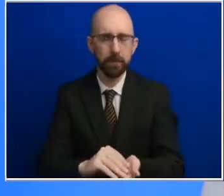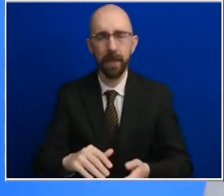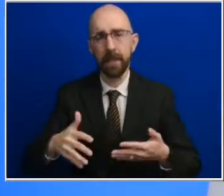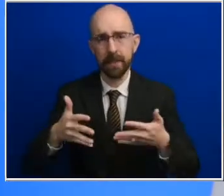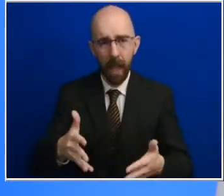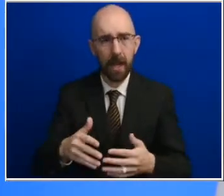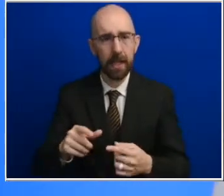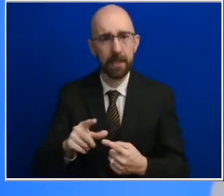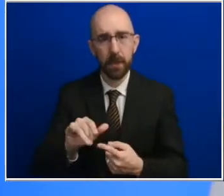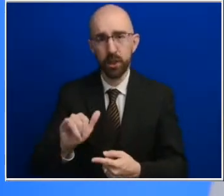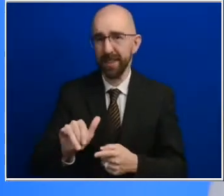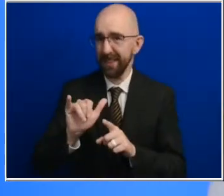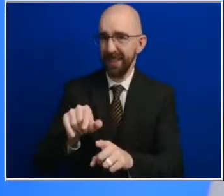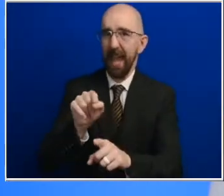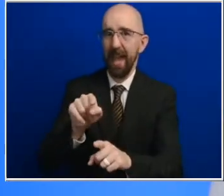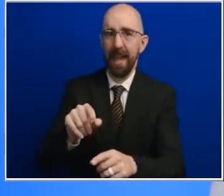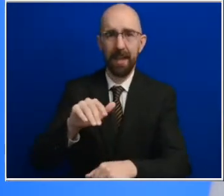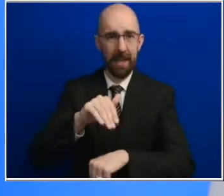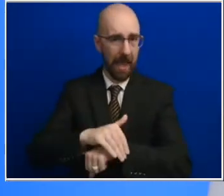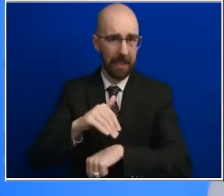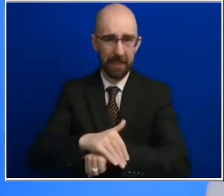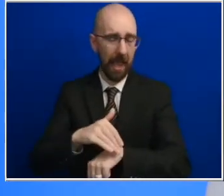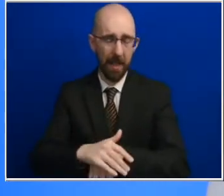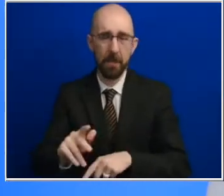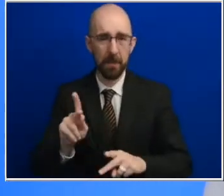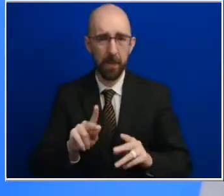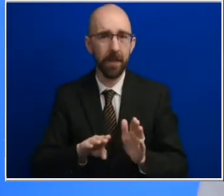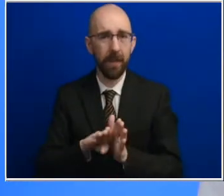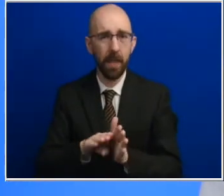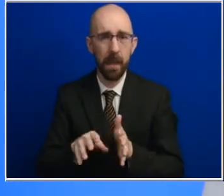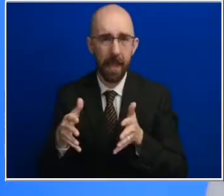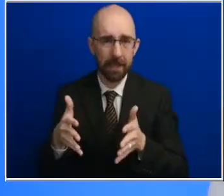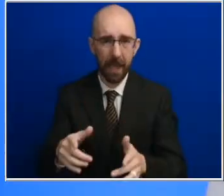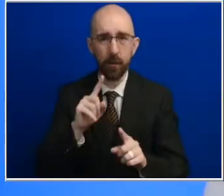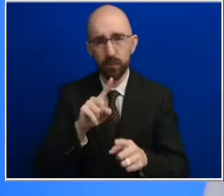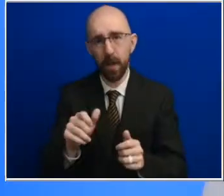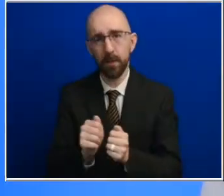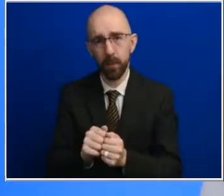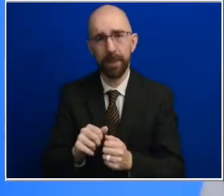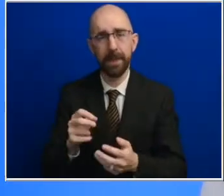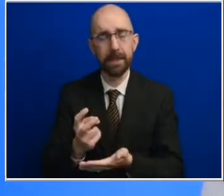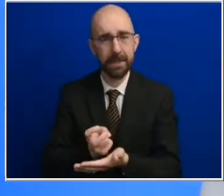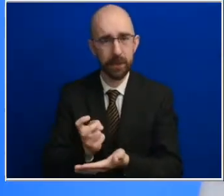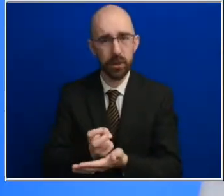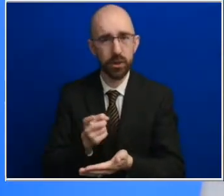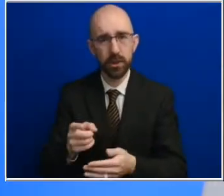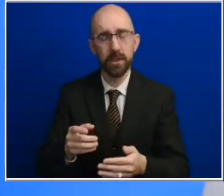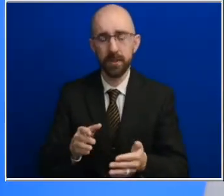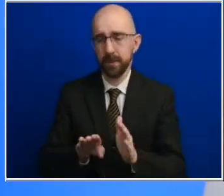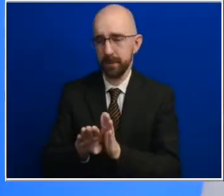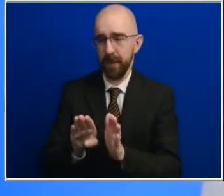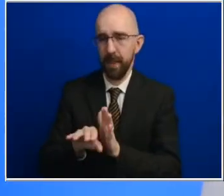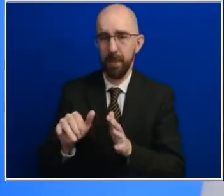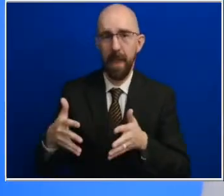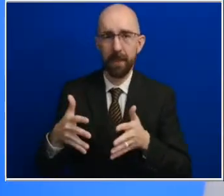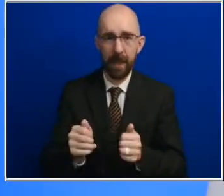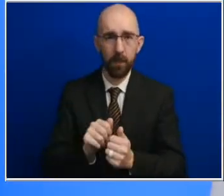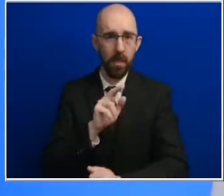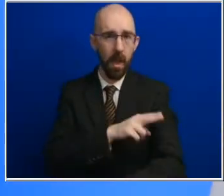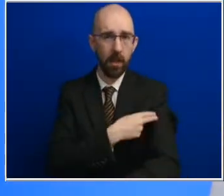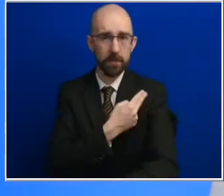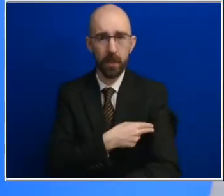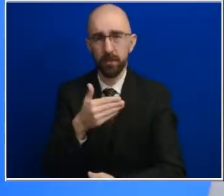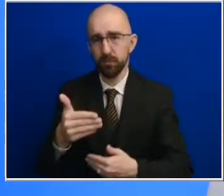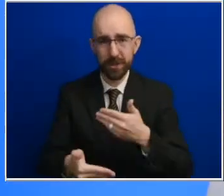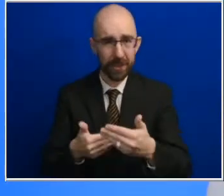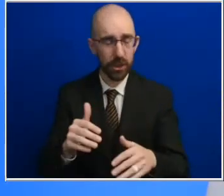that happens at night. People can develop anxiety in response to their seizures. They can develop anxiety with hospital procedures, with leaving the house.